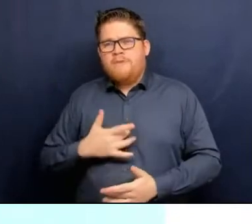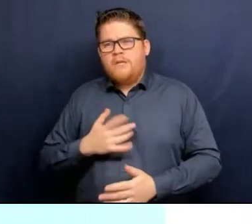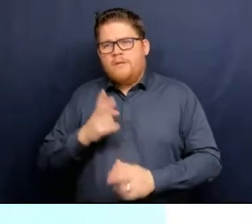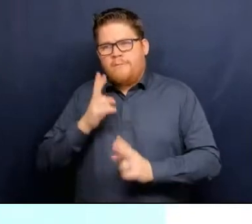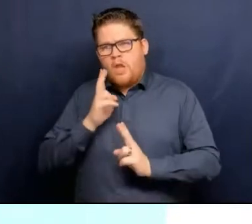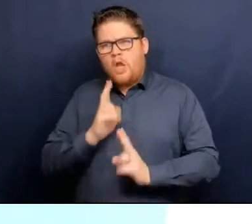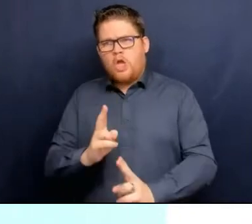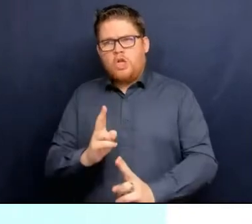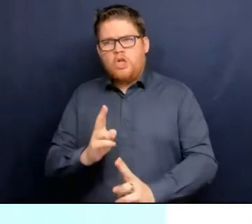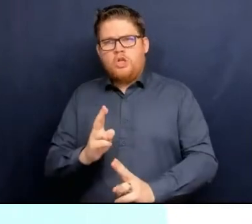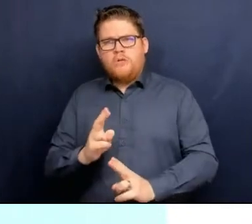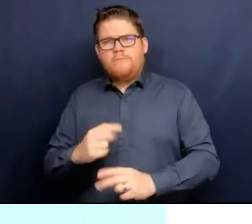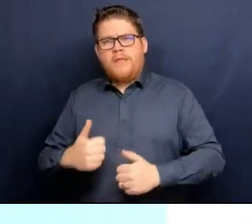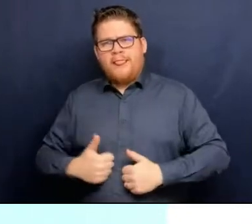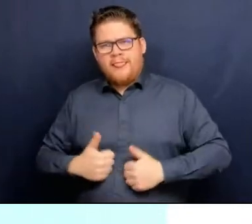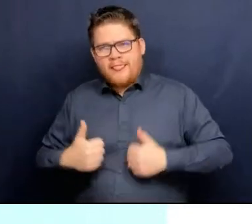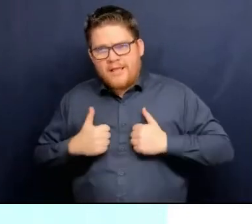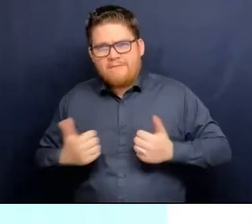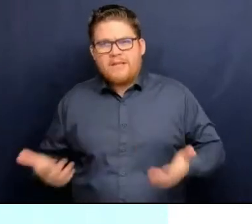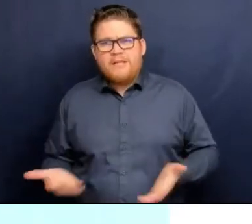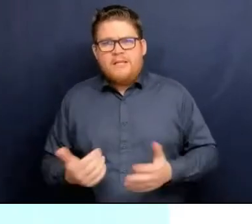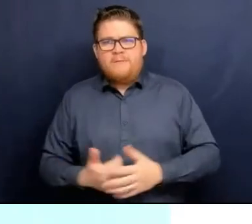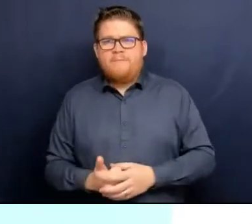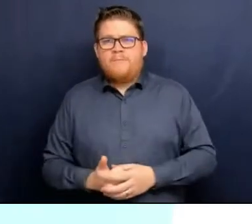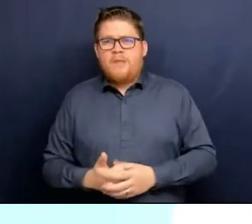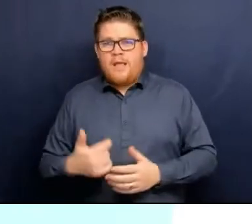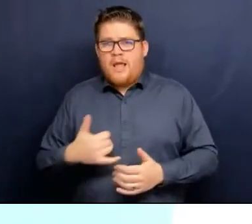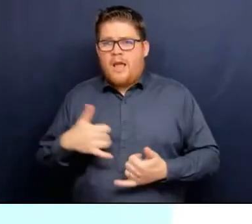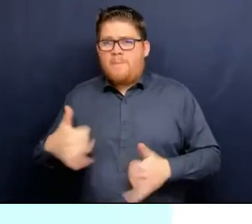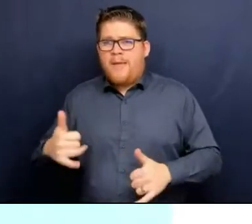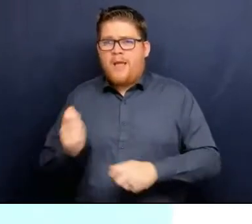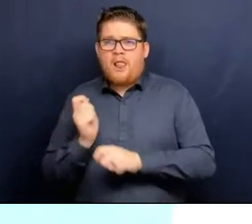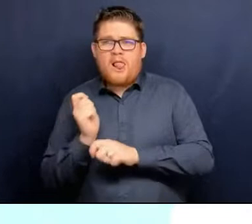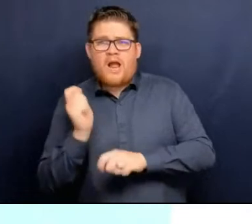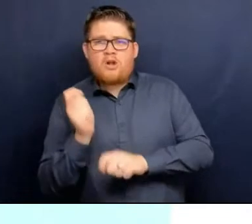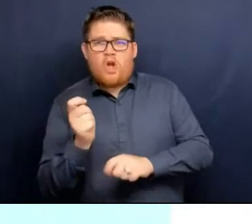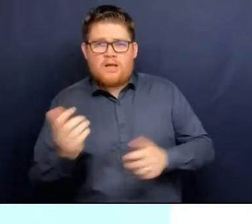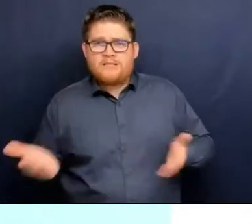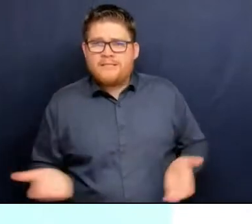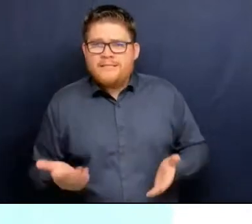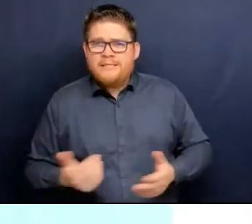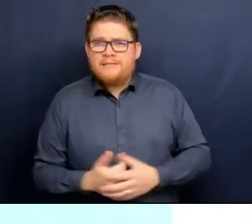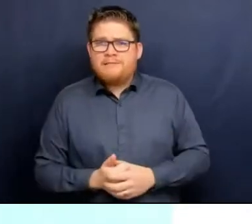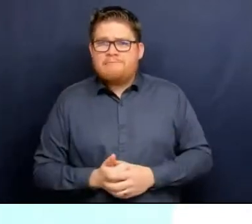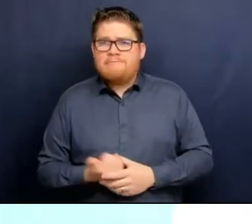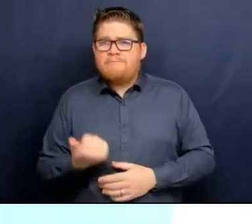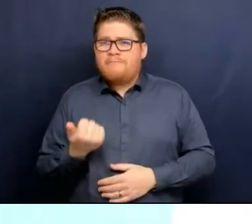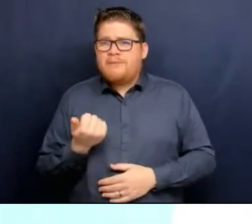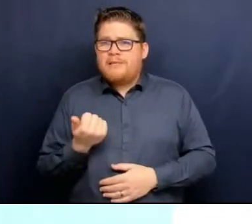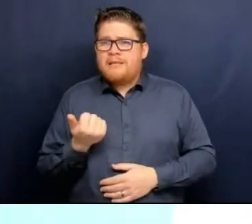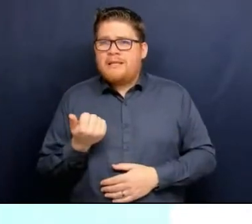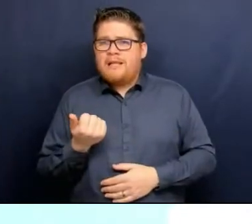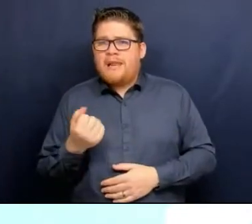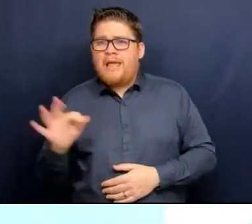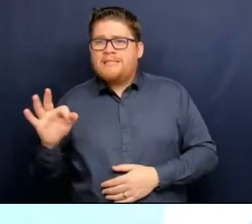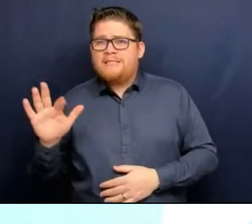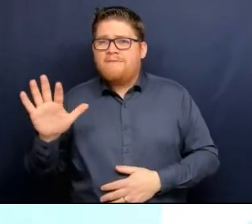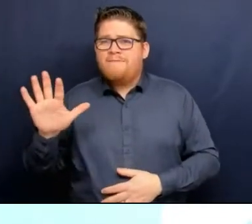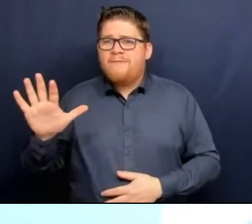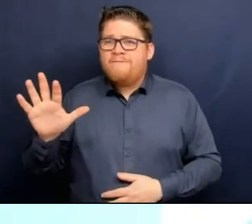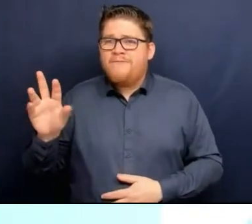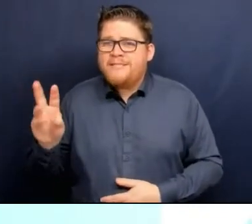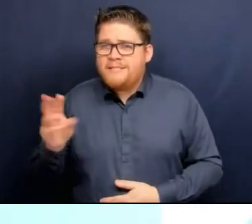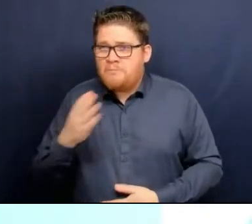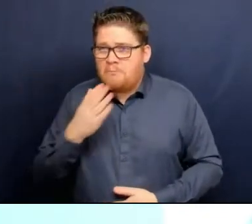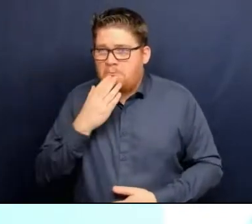Don's dad in about 1966, I think it was. So I'm with Murray on the time passage question, but it